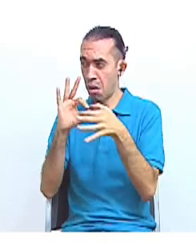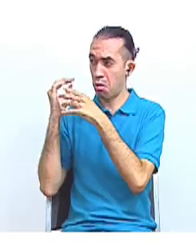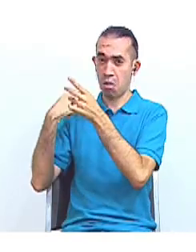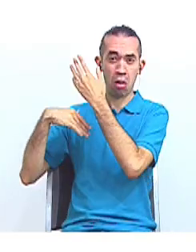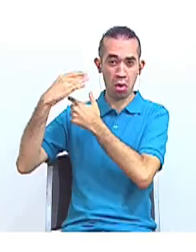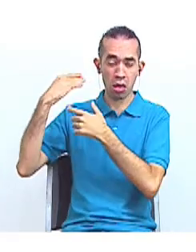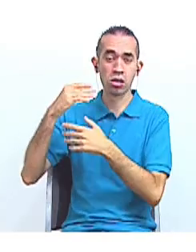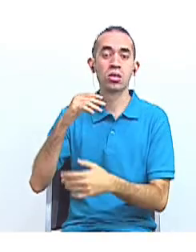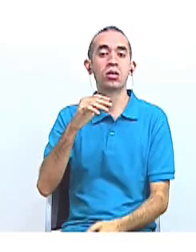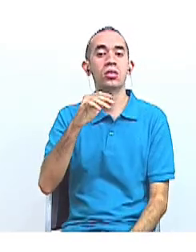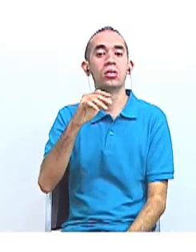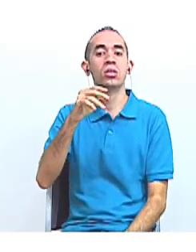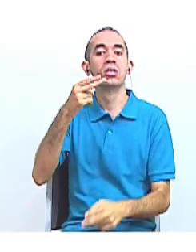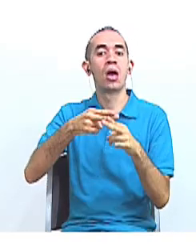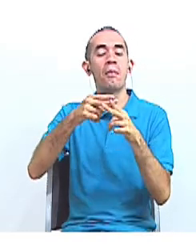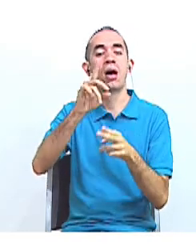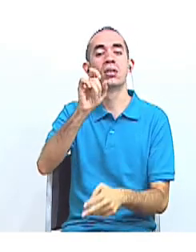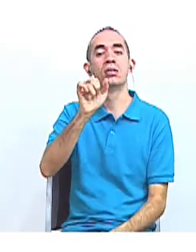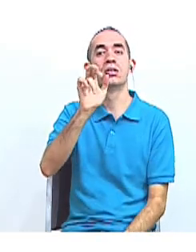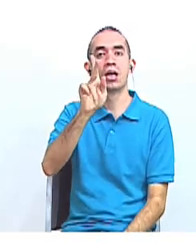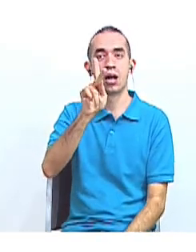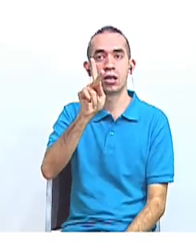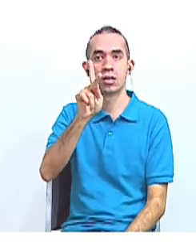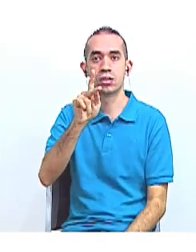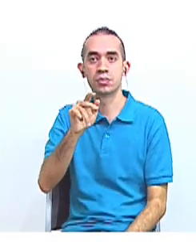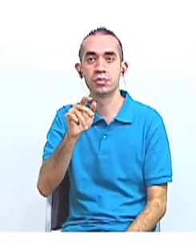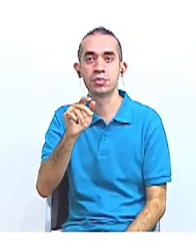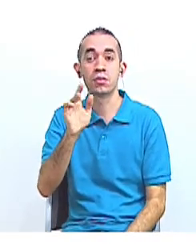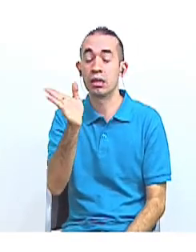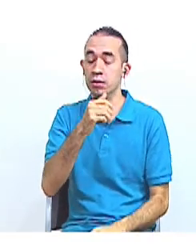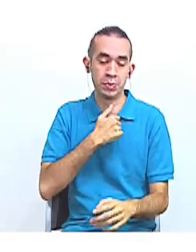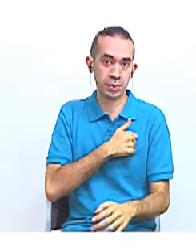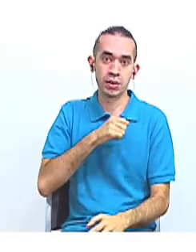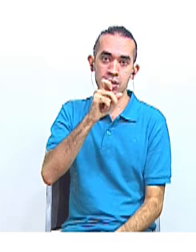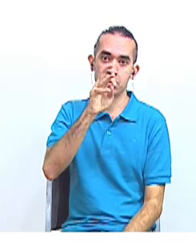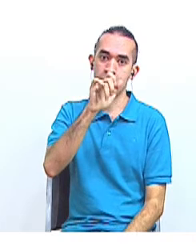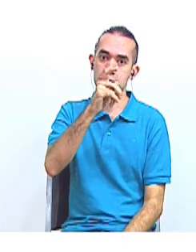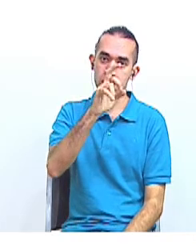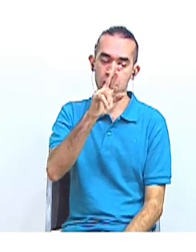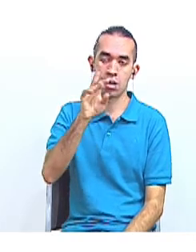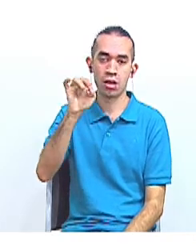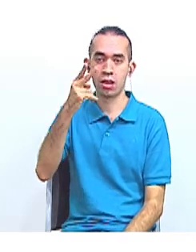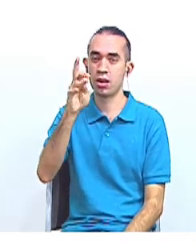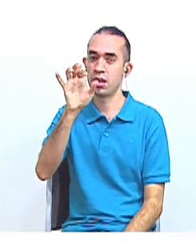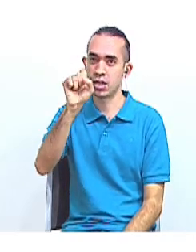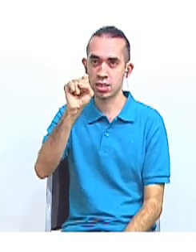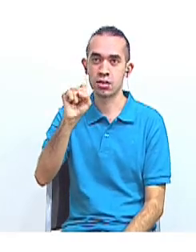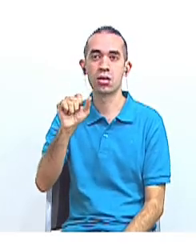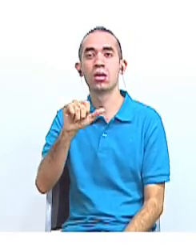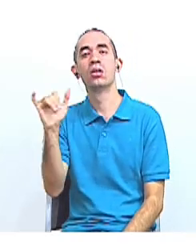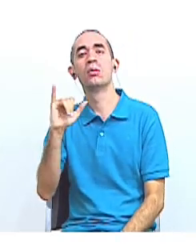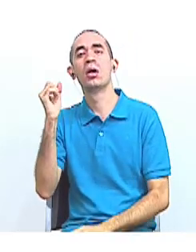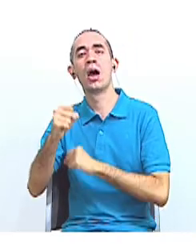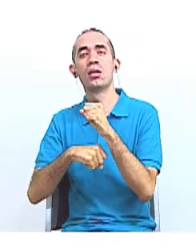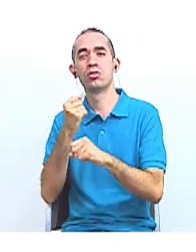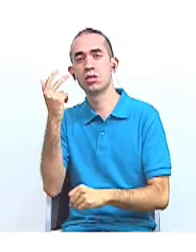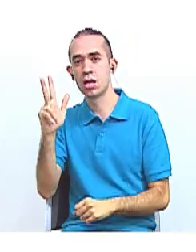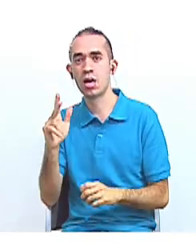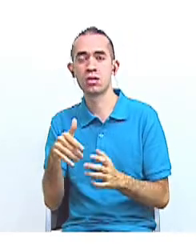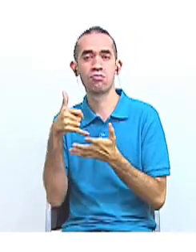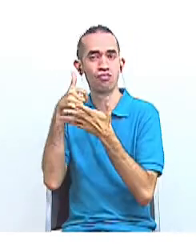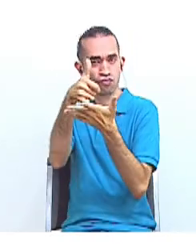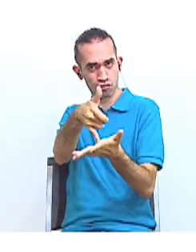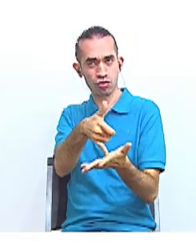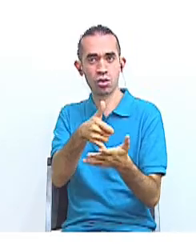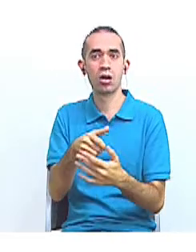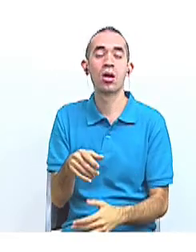Award. Finally, in 2020, she starred in Netflix movie Enola Holmes. And I want you